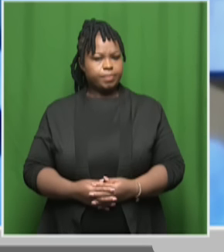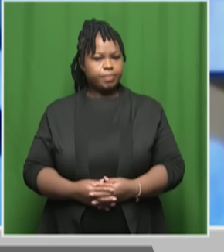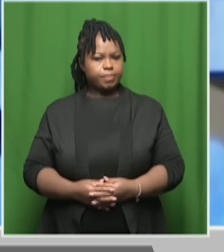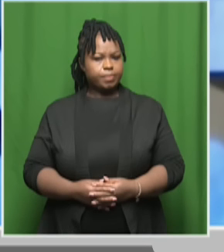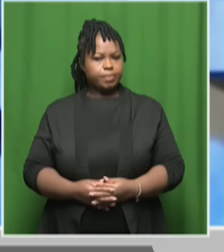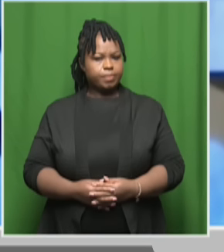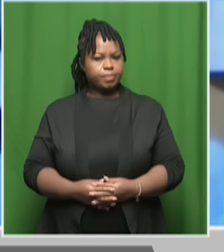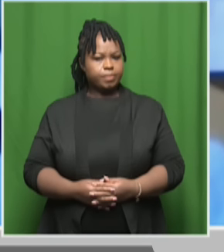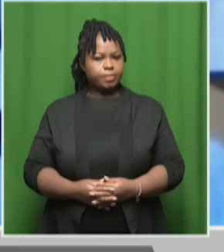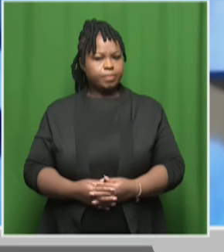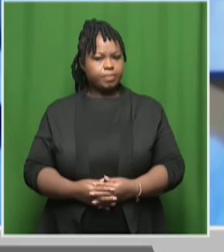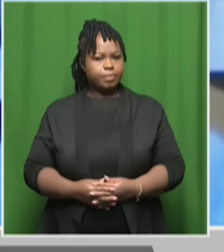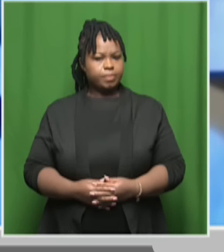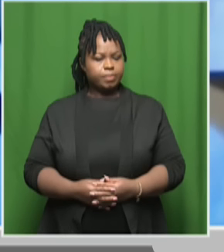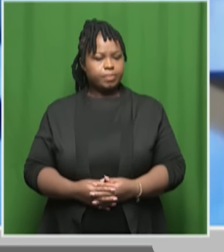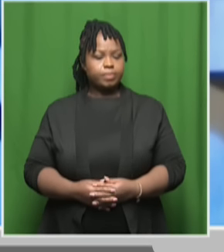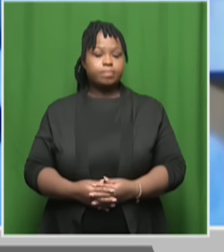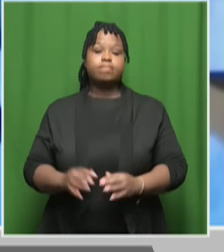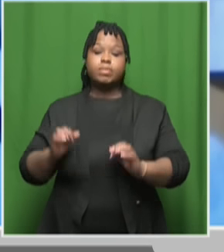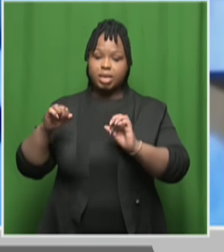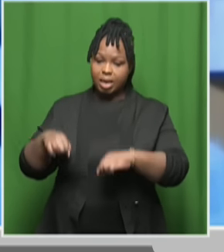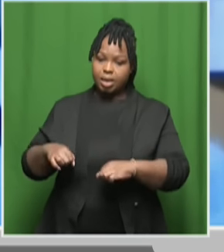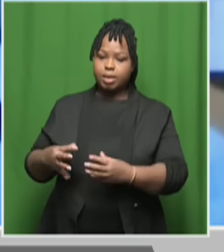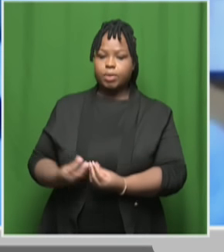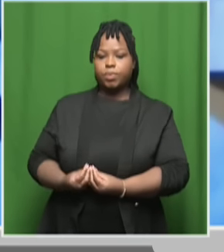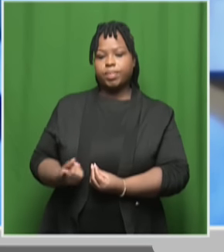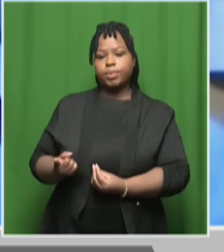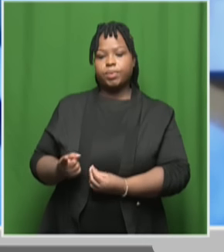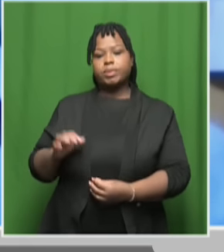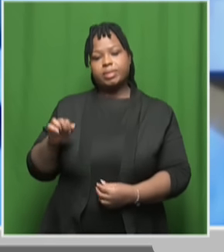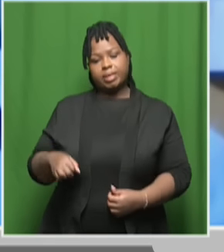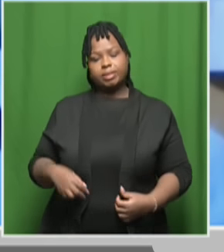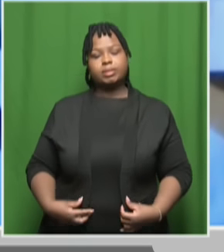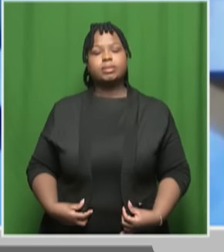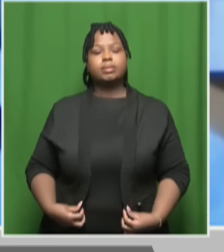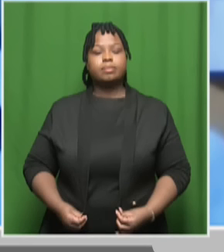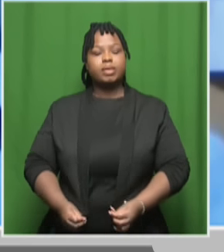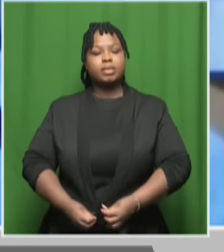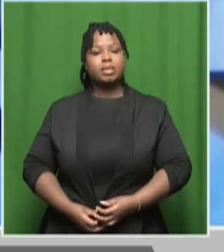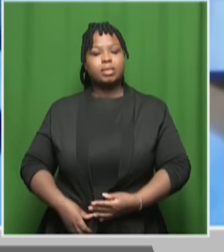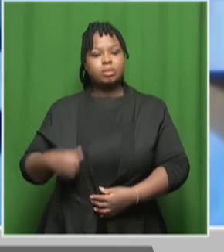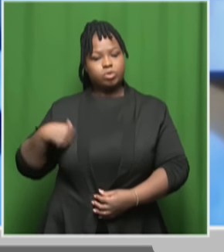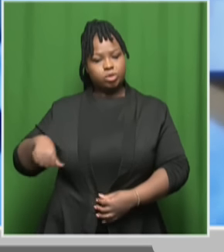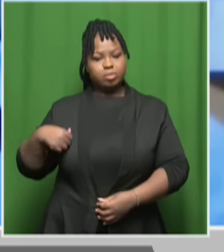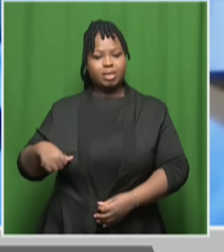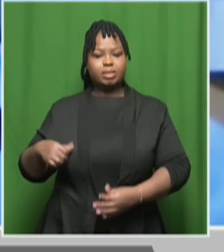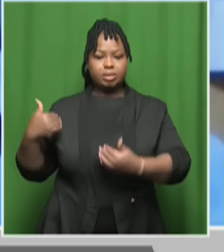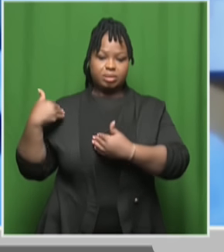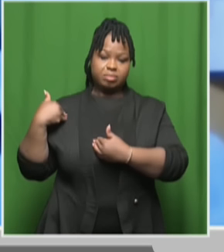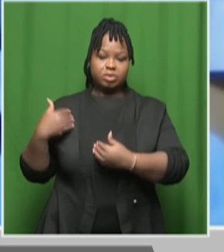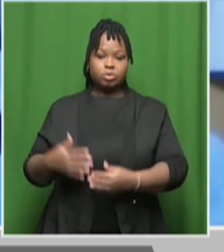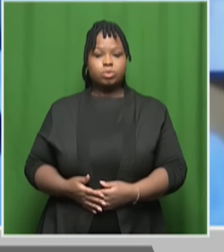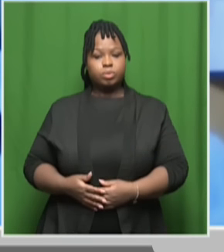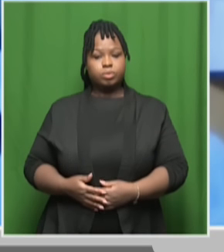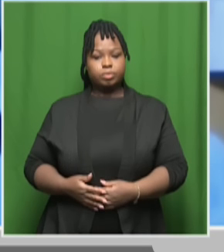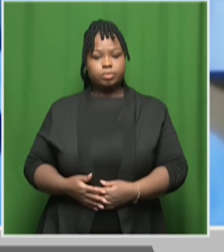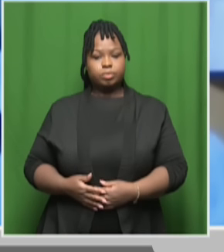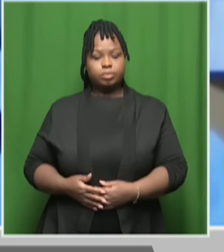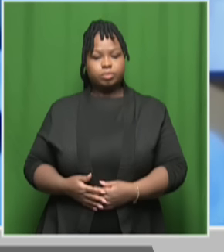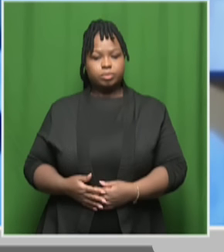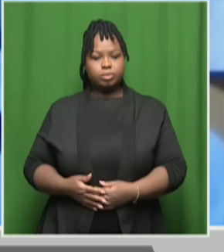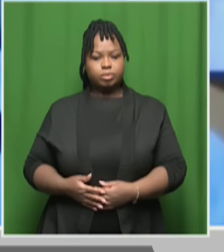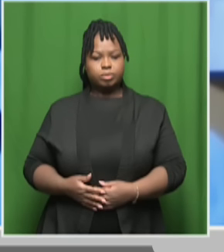Yes, Kina, I totally agree with you, and as I've already alluded to, accountability rests with the municipality. We will have to take that